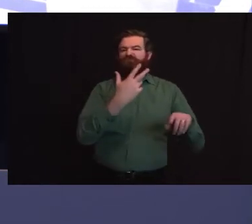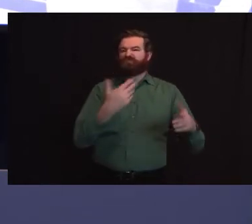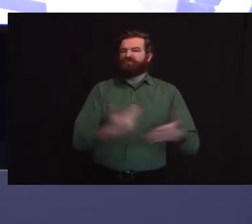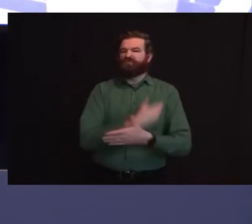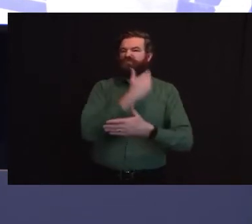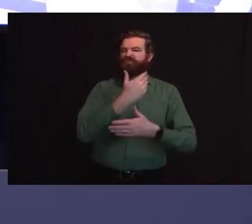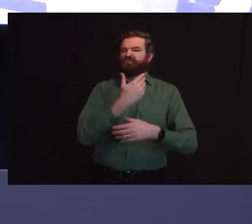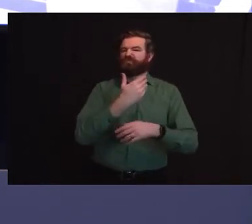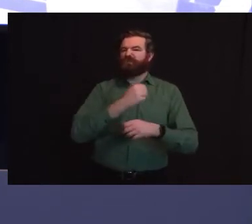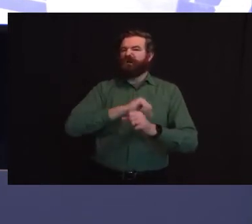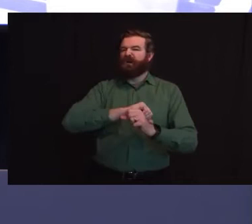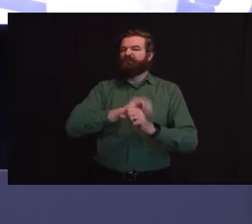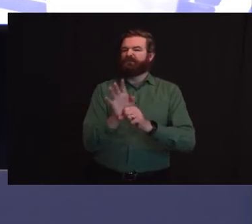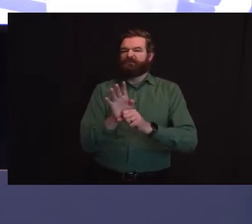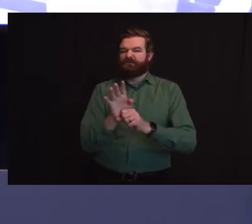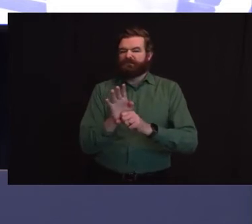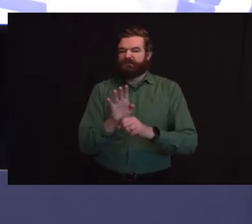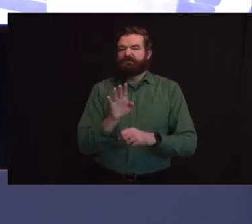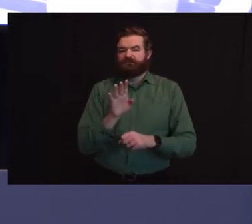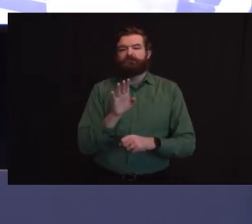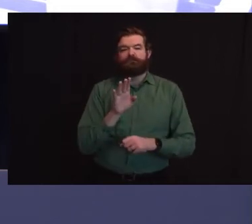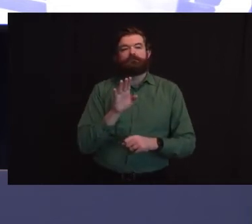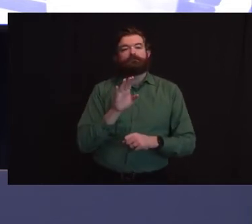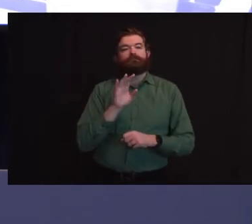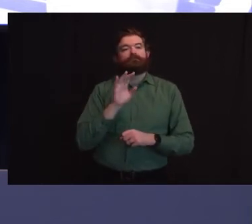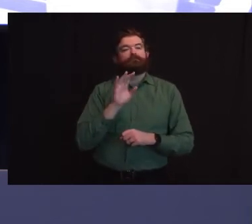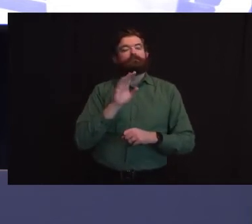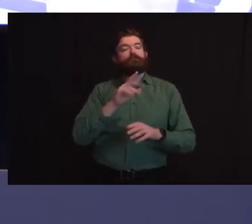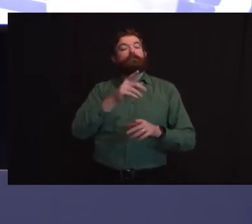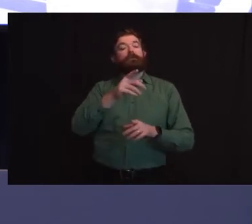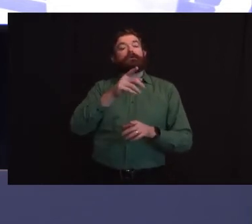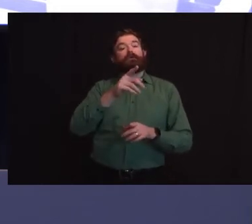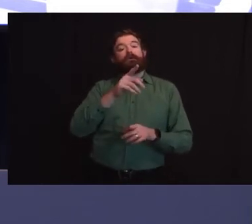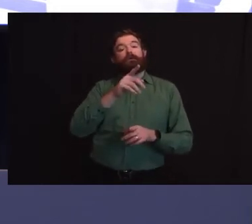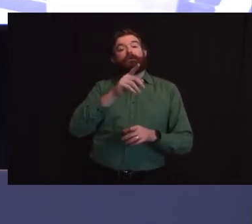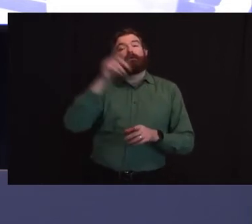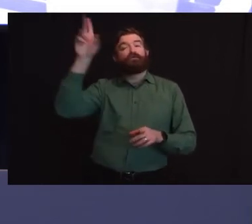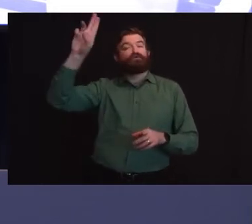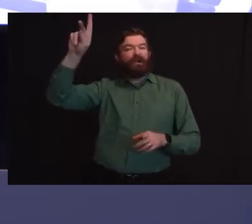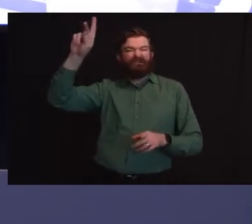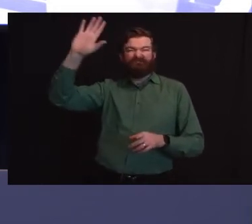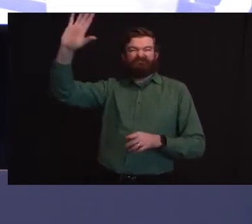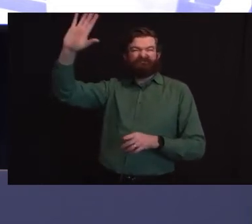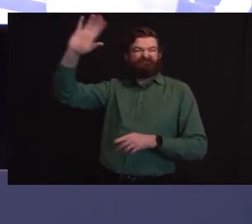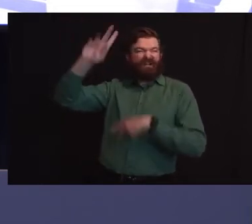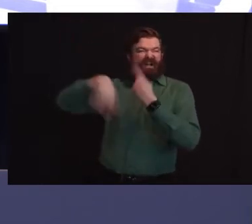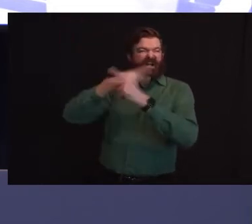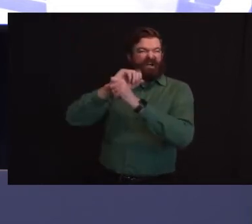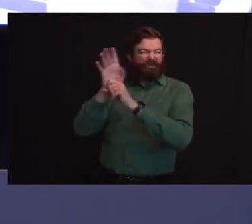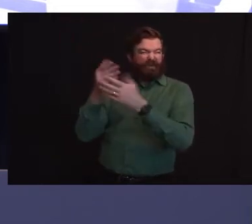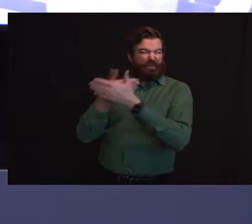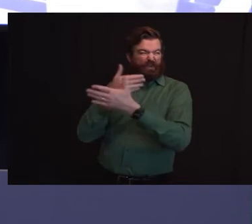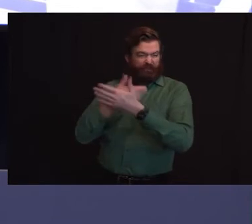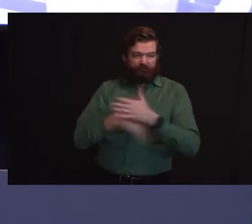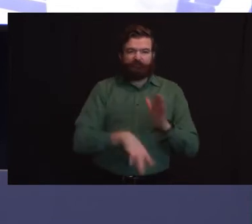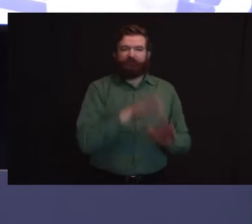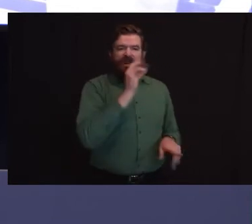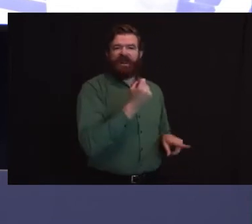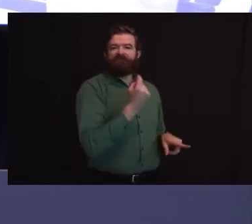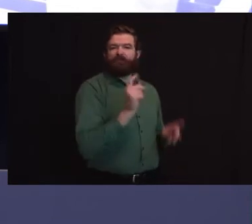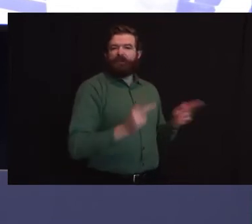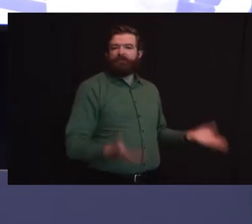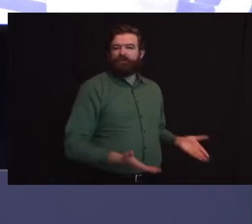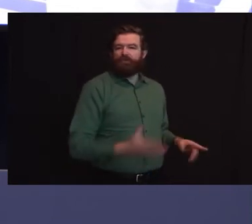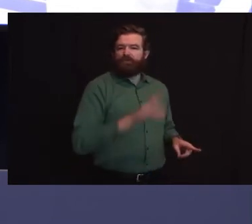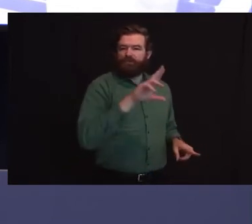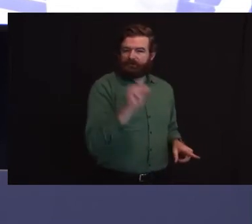in the state. Of the 11, 2 are in Essex County, 1 in Hudson County, 1 in Middlesex County, 2